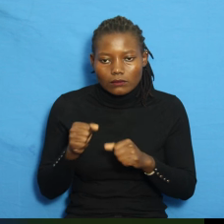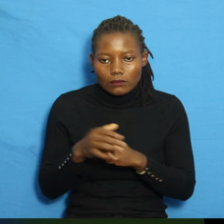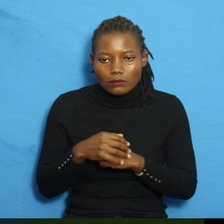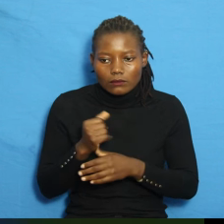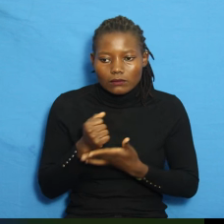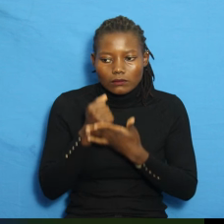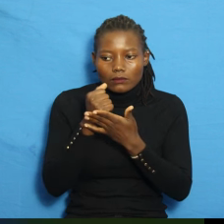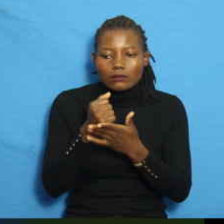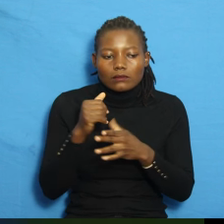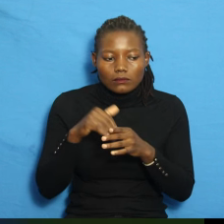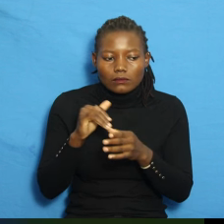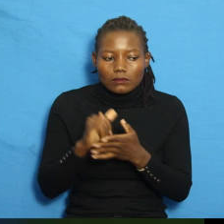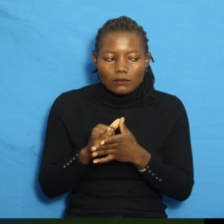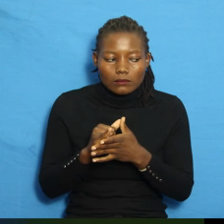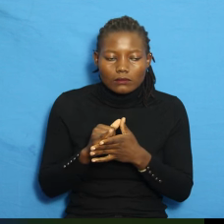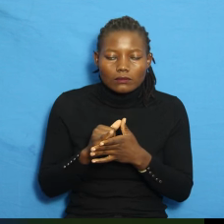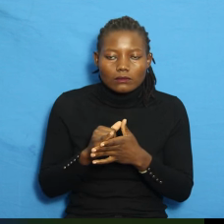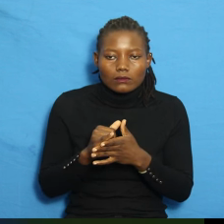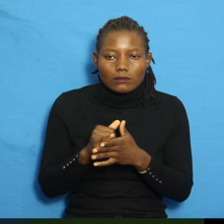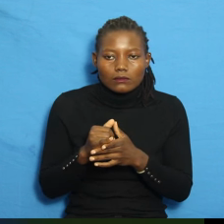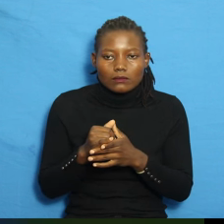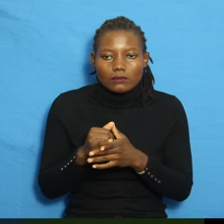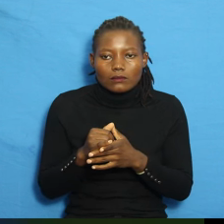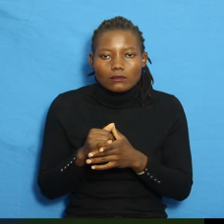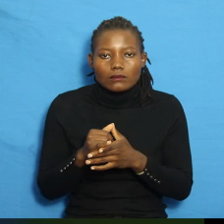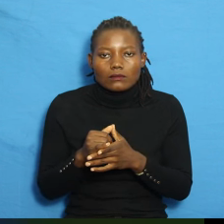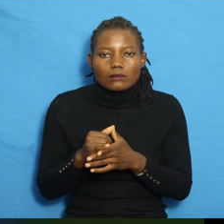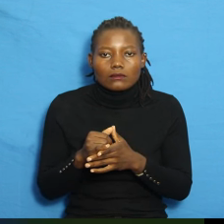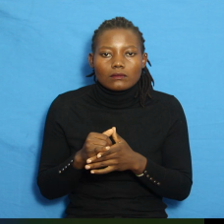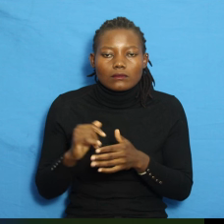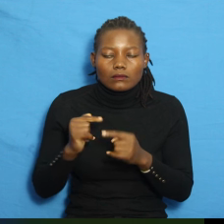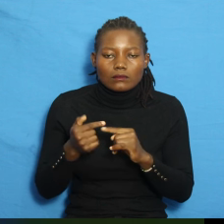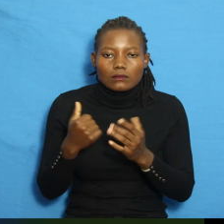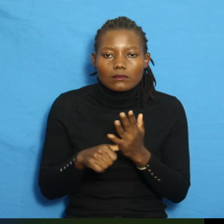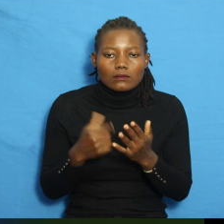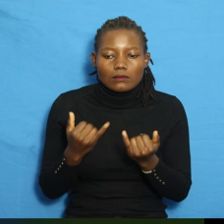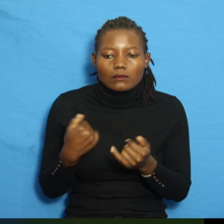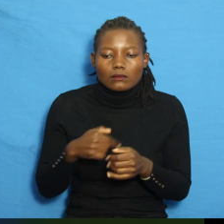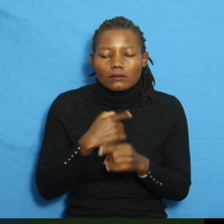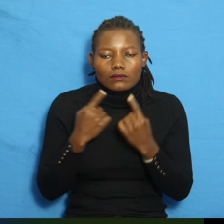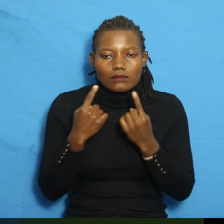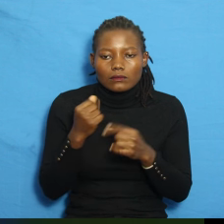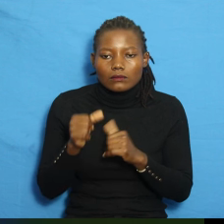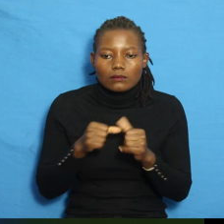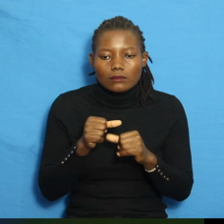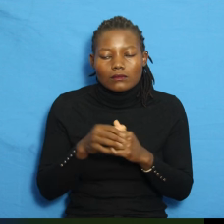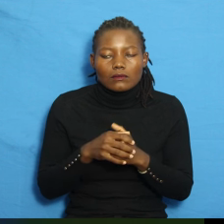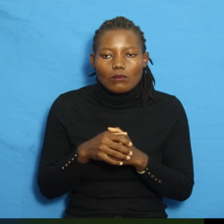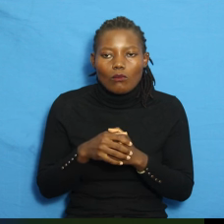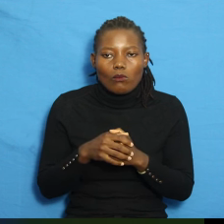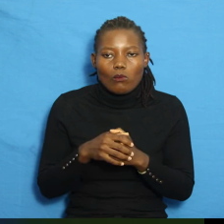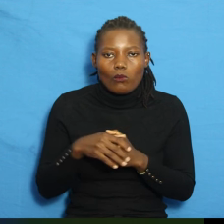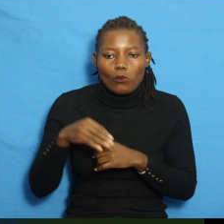to help in that prevention of injury. So we are talking about uh,